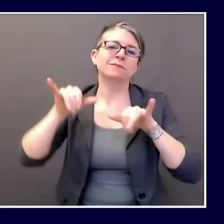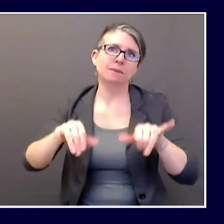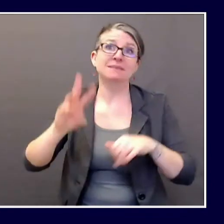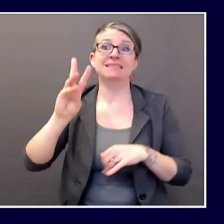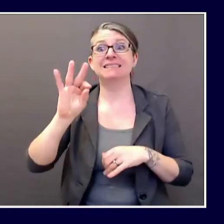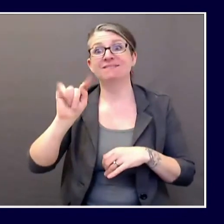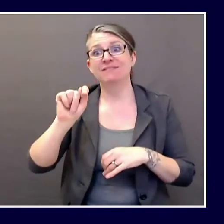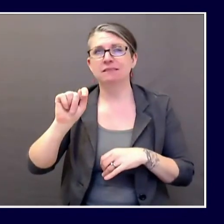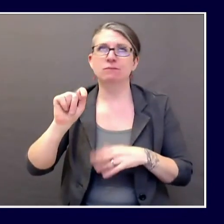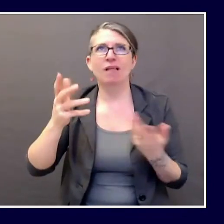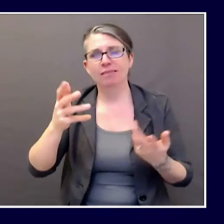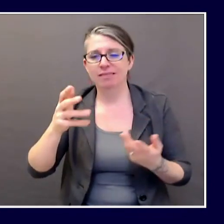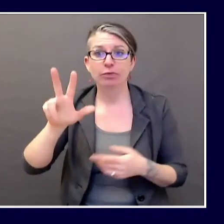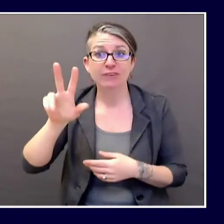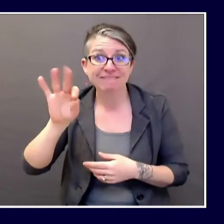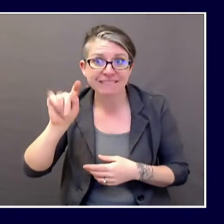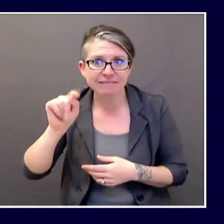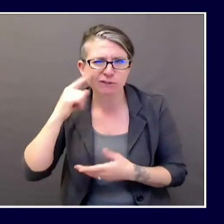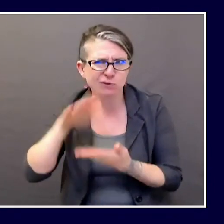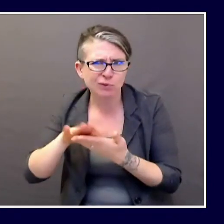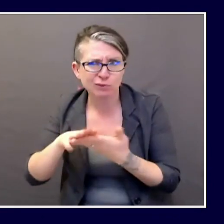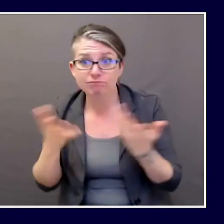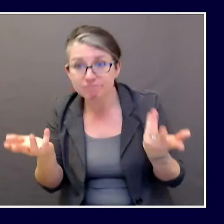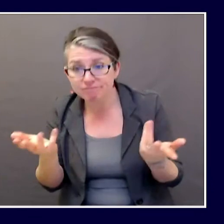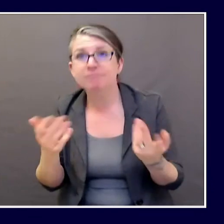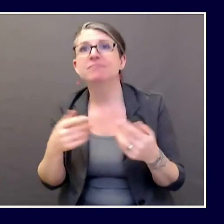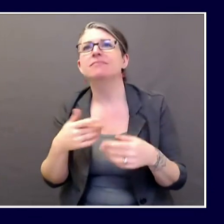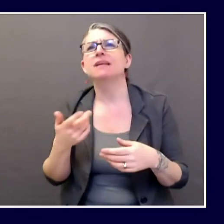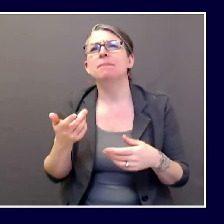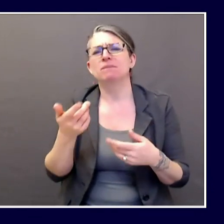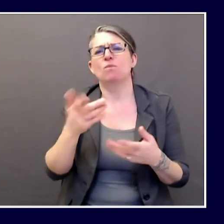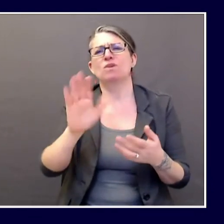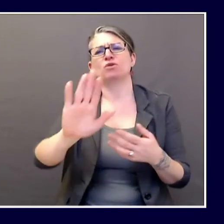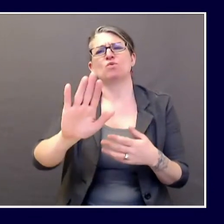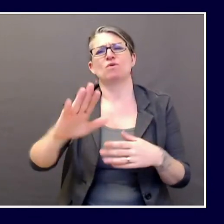Yep. So, Chris, I think this is